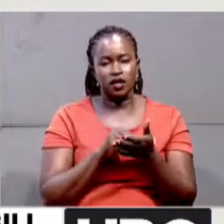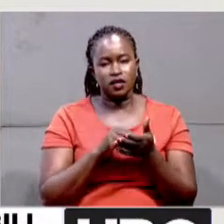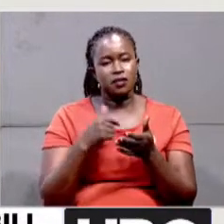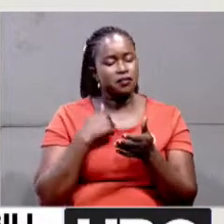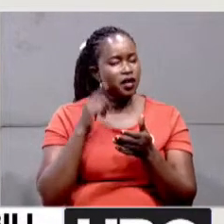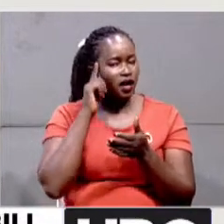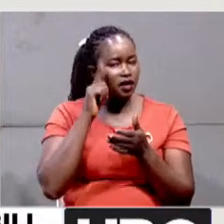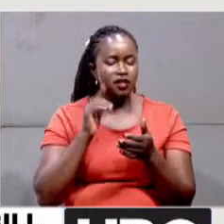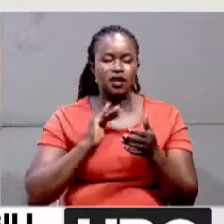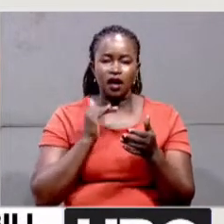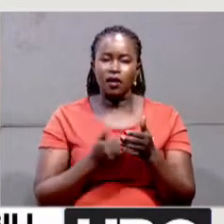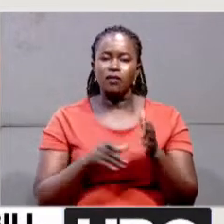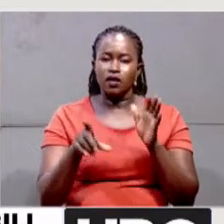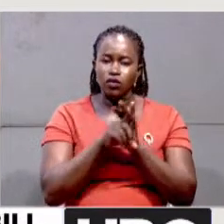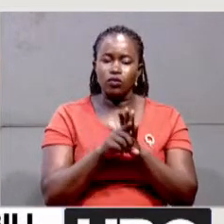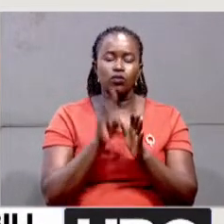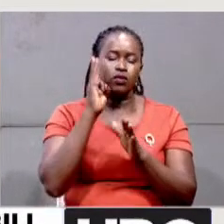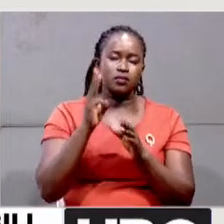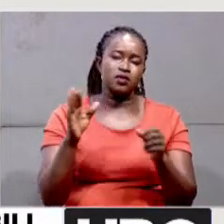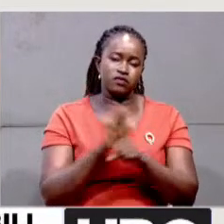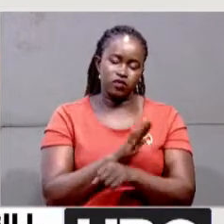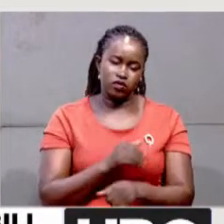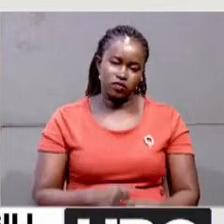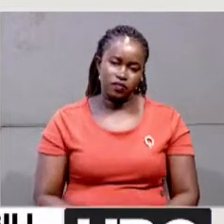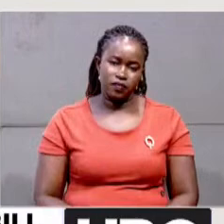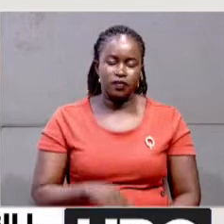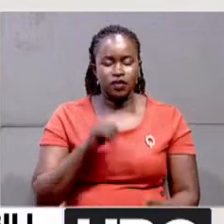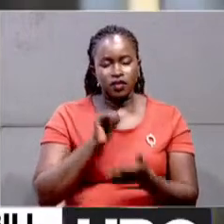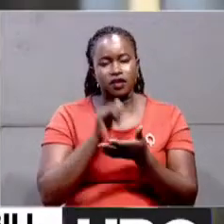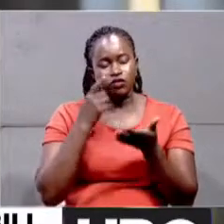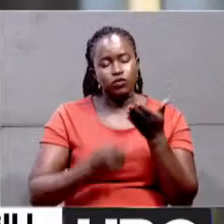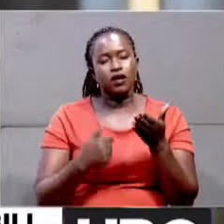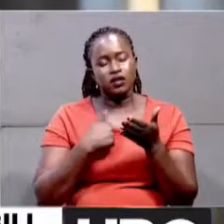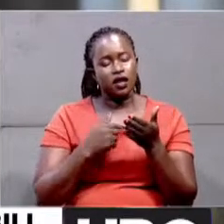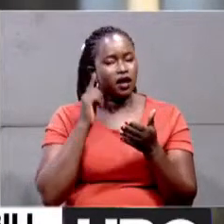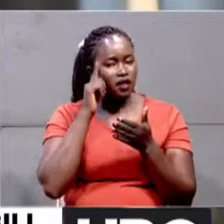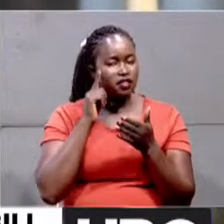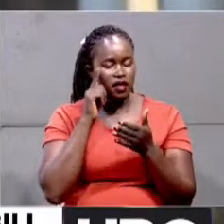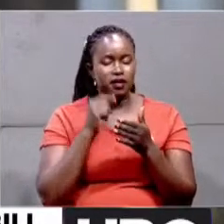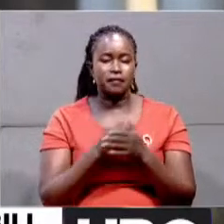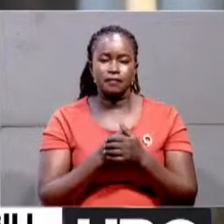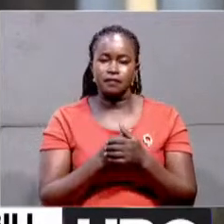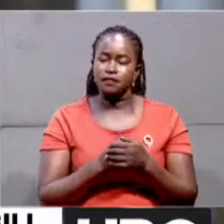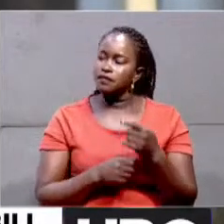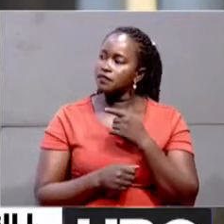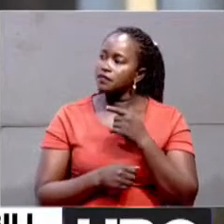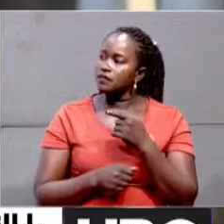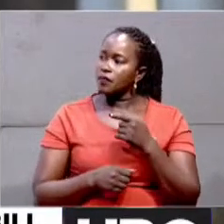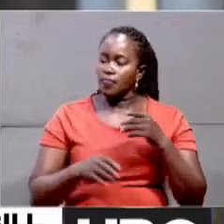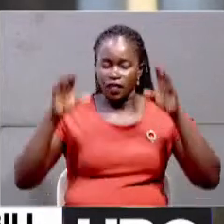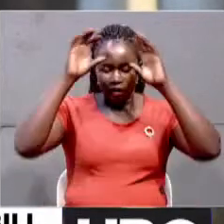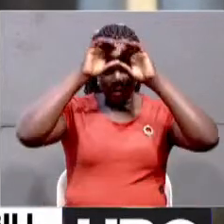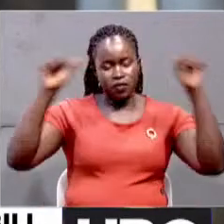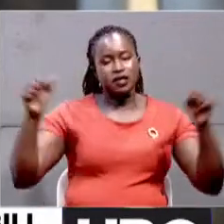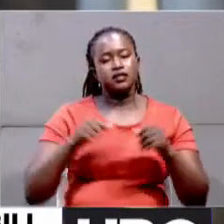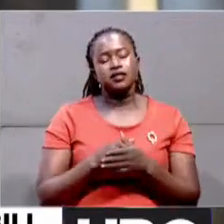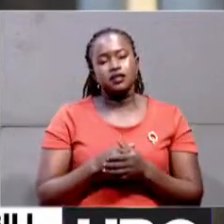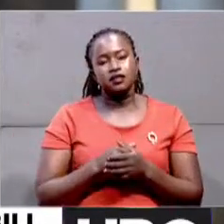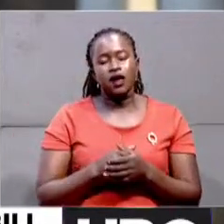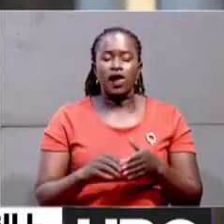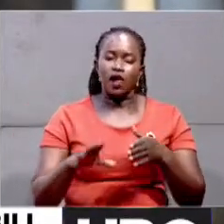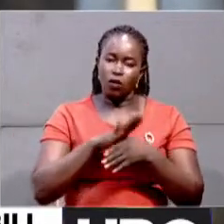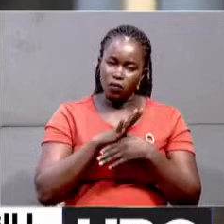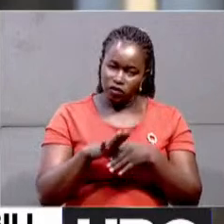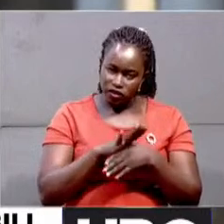think our law will be complete. That's what I think. Mr. President, homosexuality